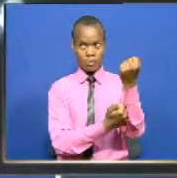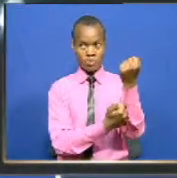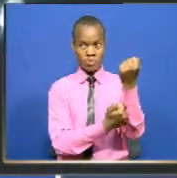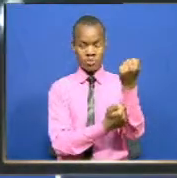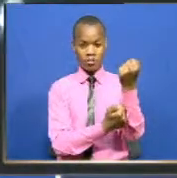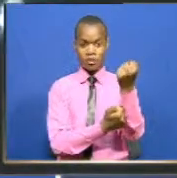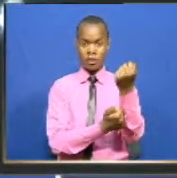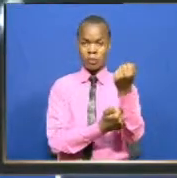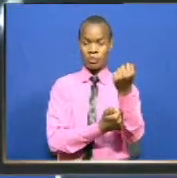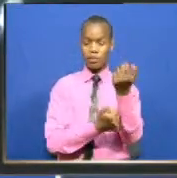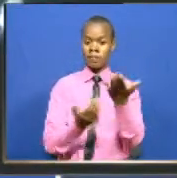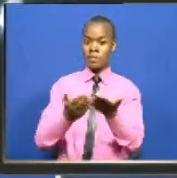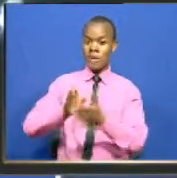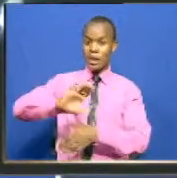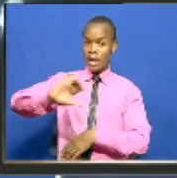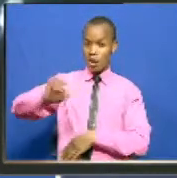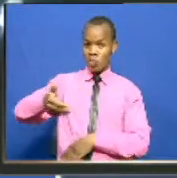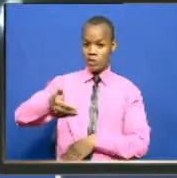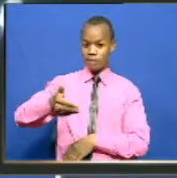county pension fund